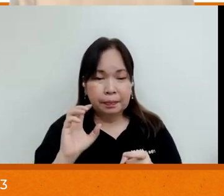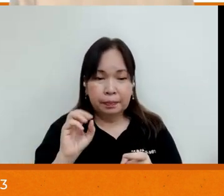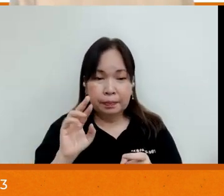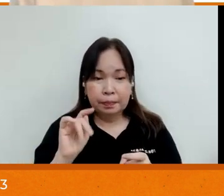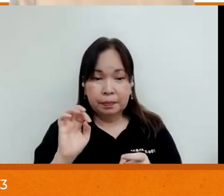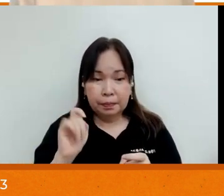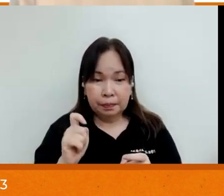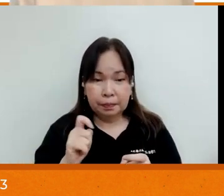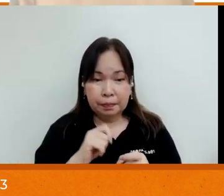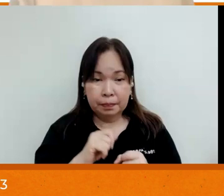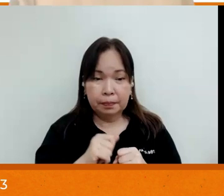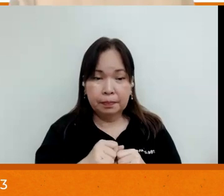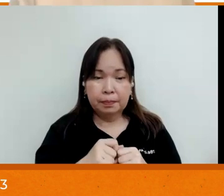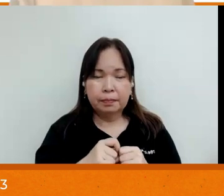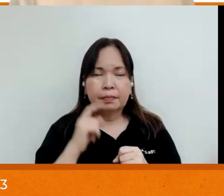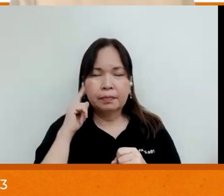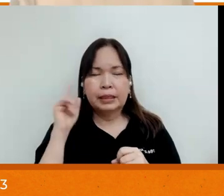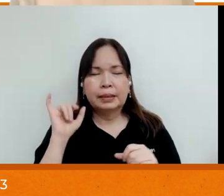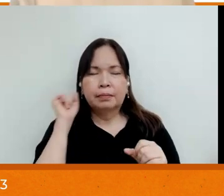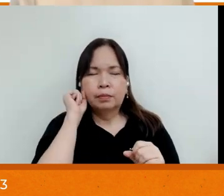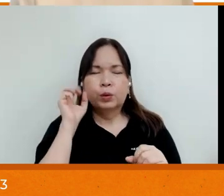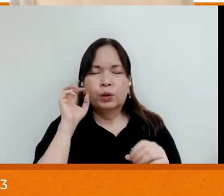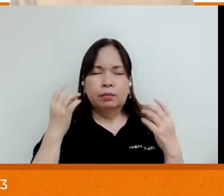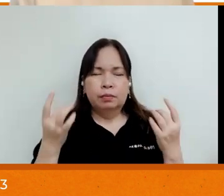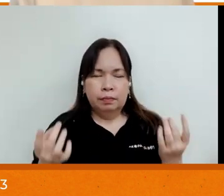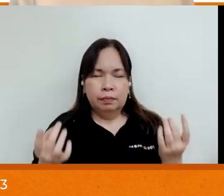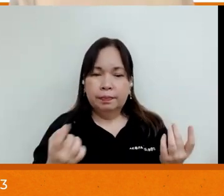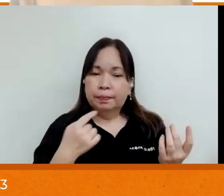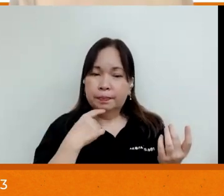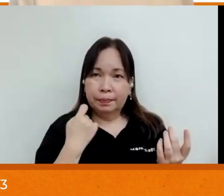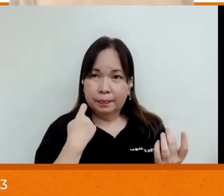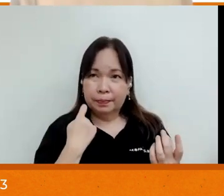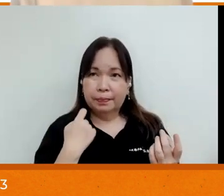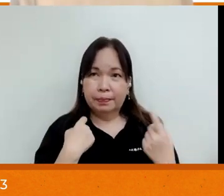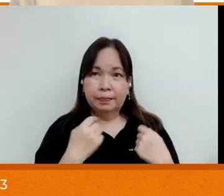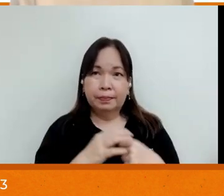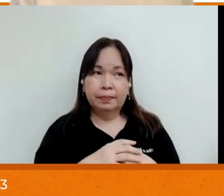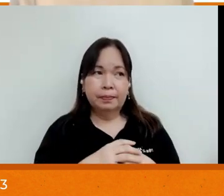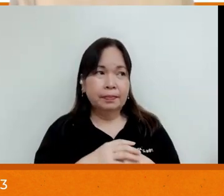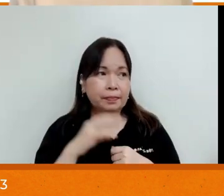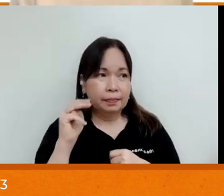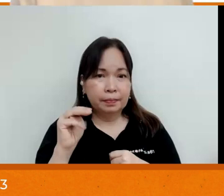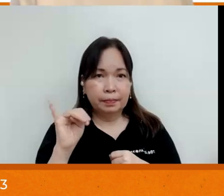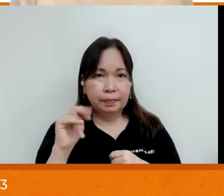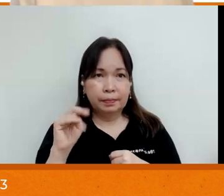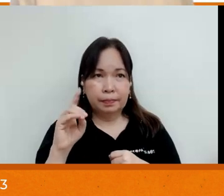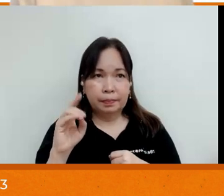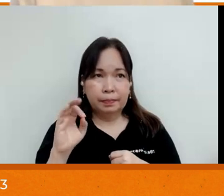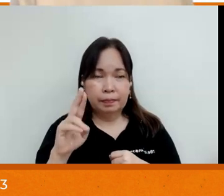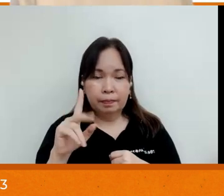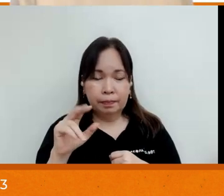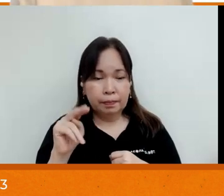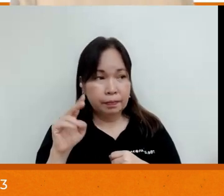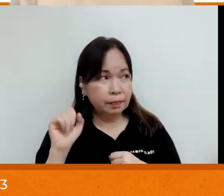in a sense, parang yung mindfulness, di ba? I mentioned kanina, mindfulness can be helpful because